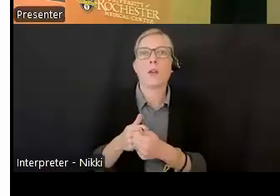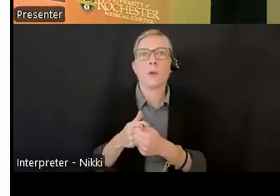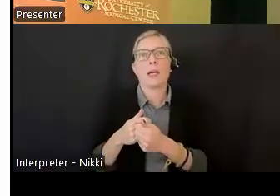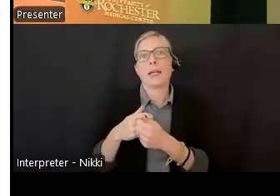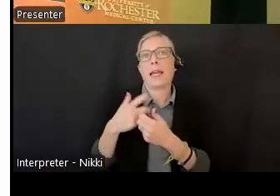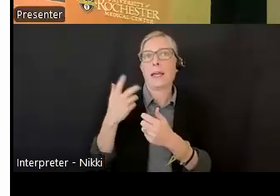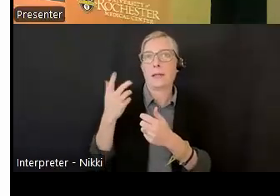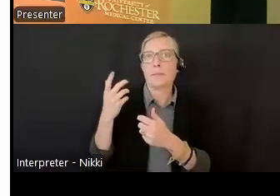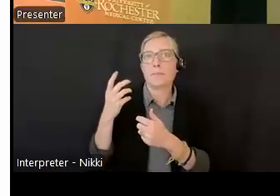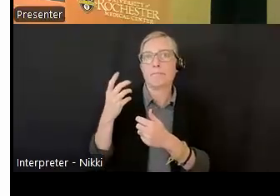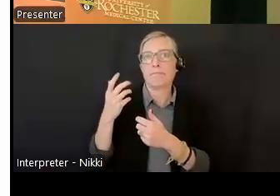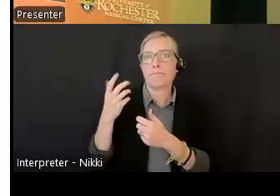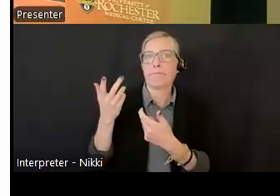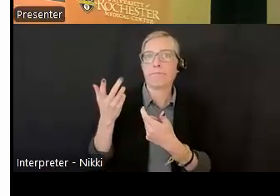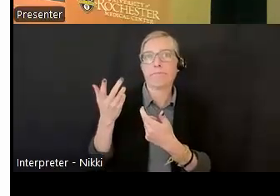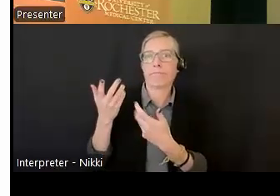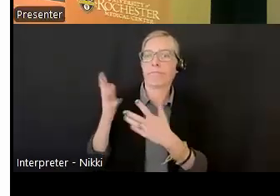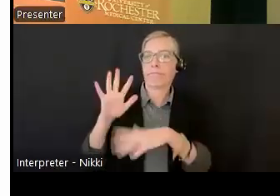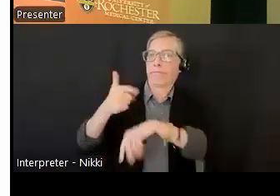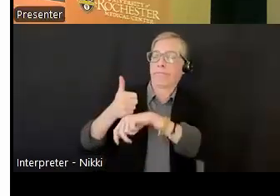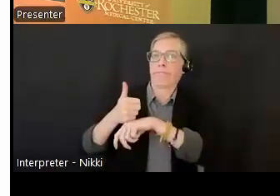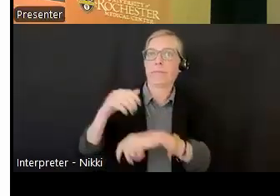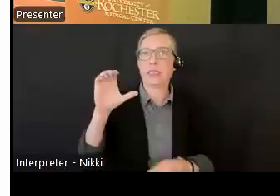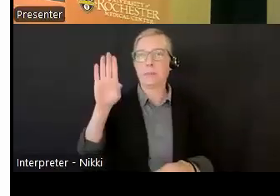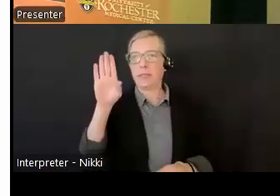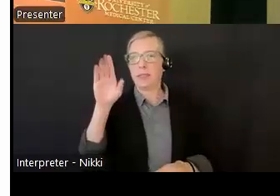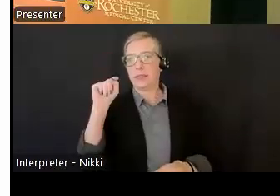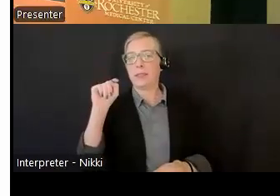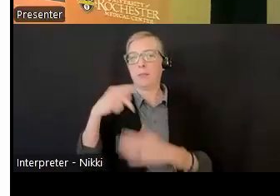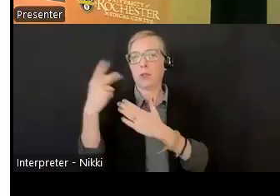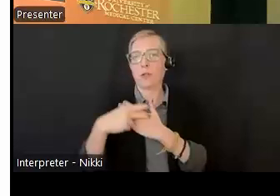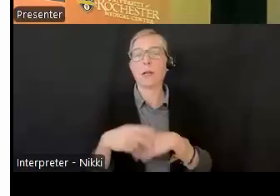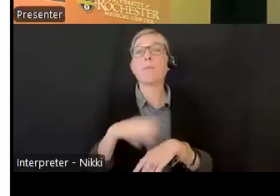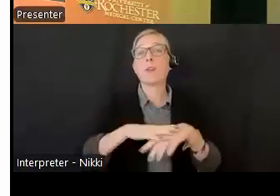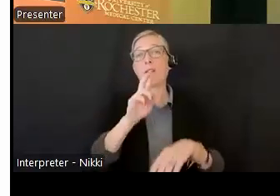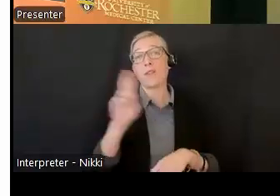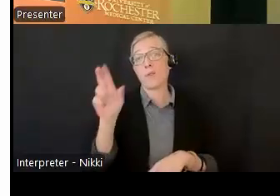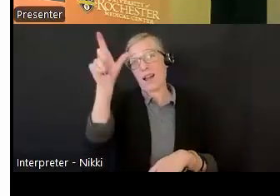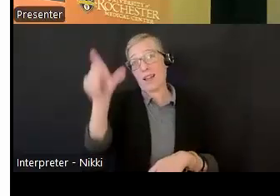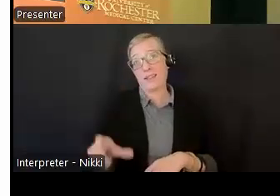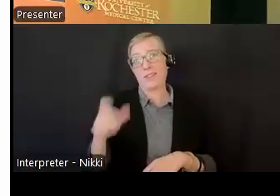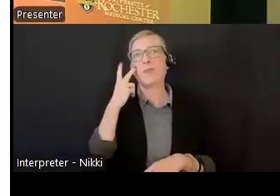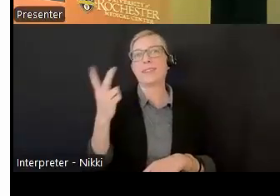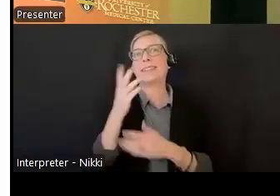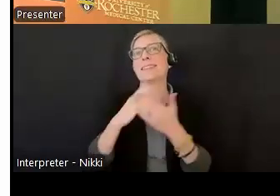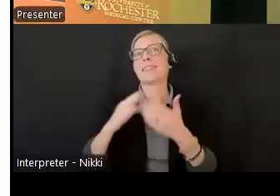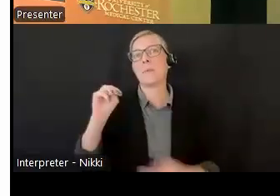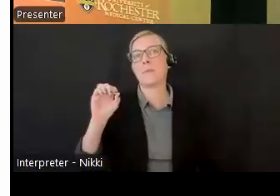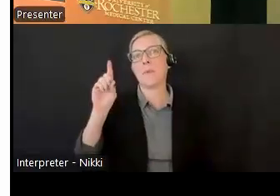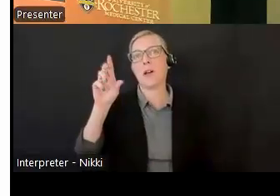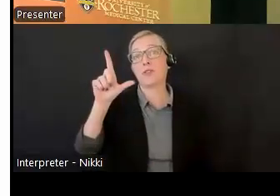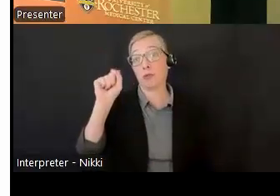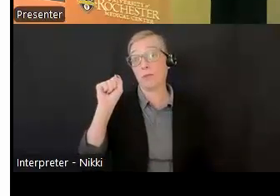program. You can see on the right there what is included in some of the modules. And